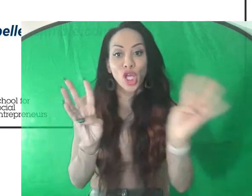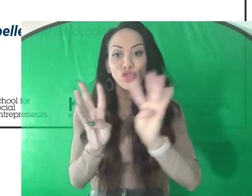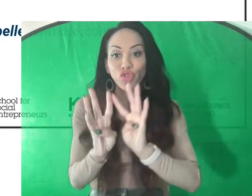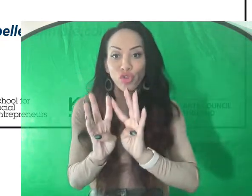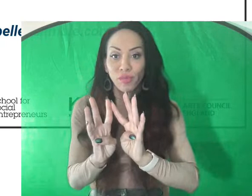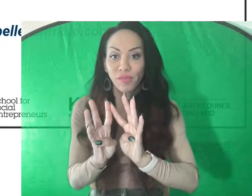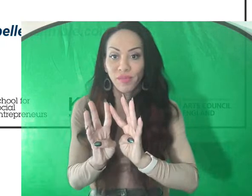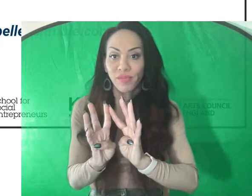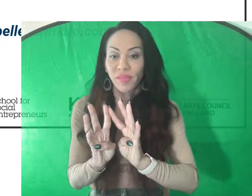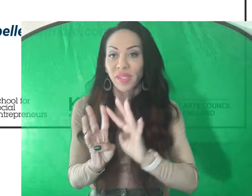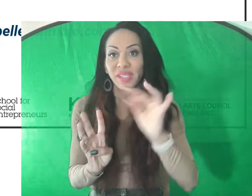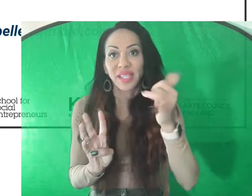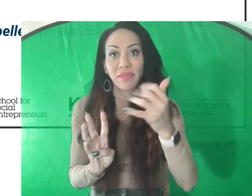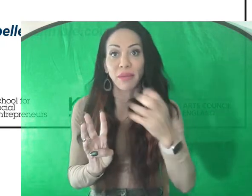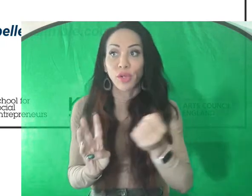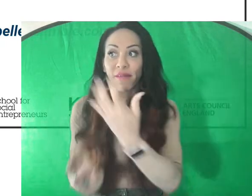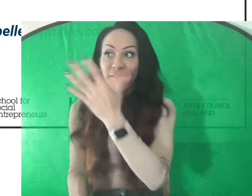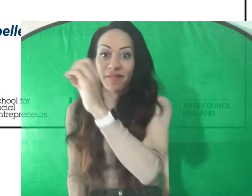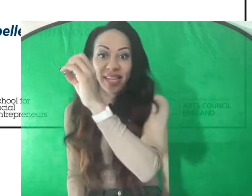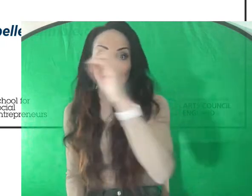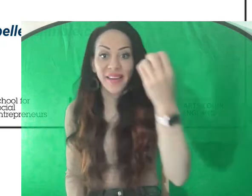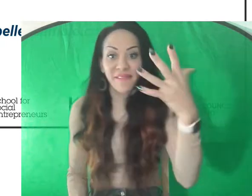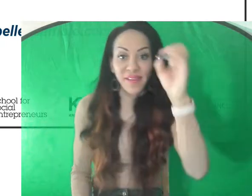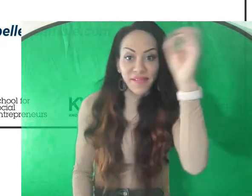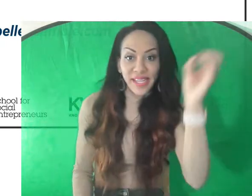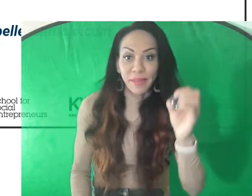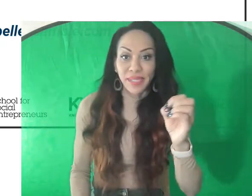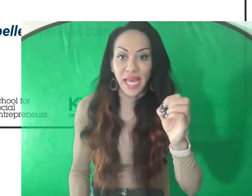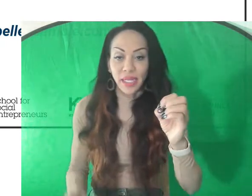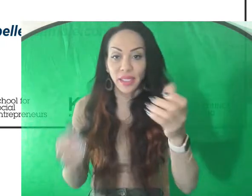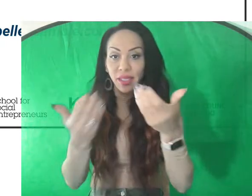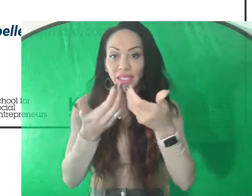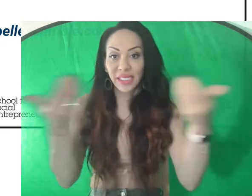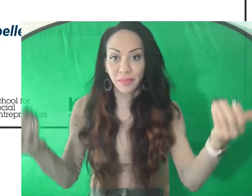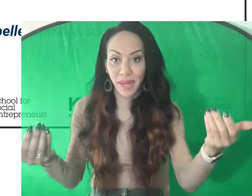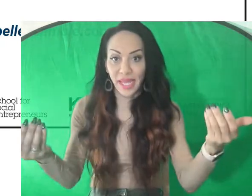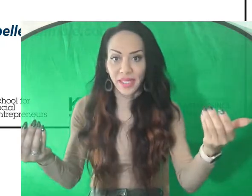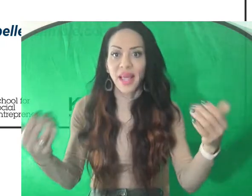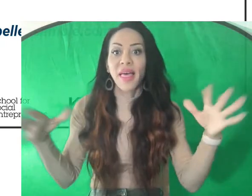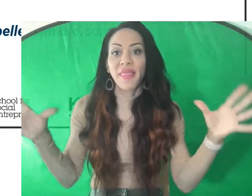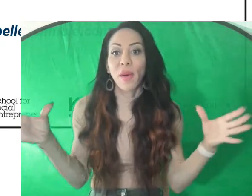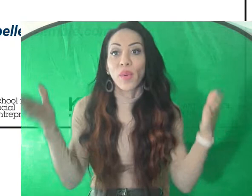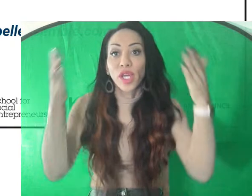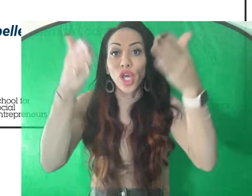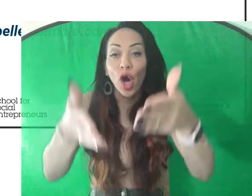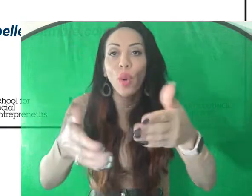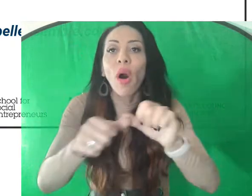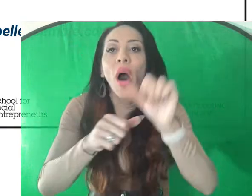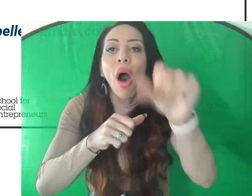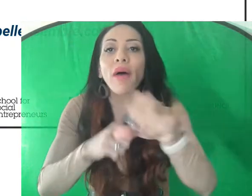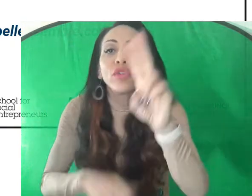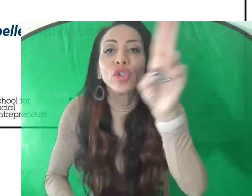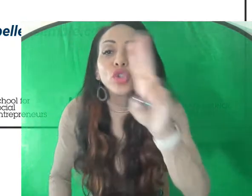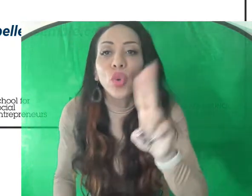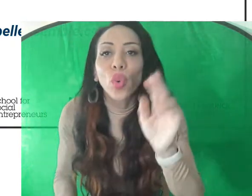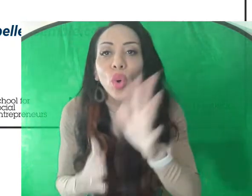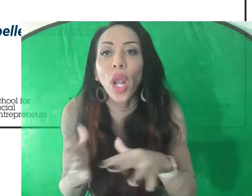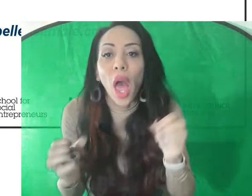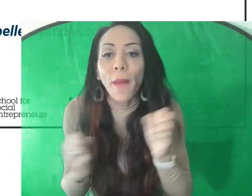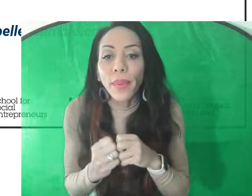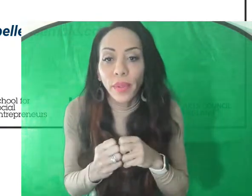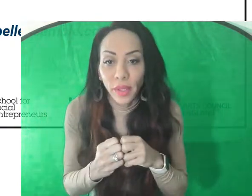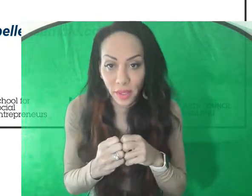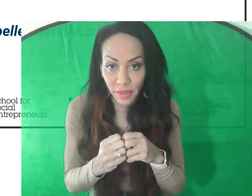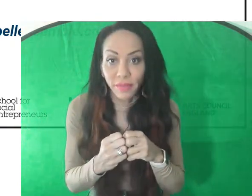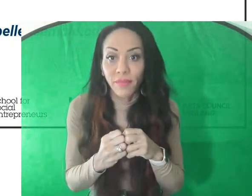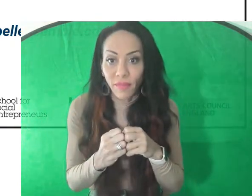and split. And then we've also go into the computing room afterwards for like the after school club, and there might be one female identifying